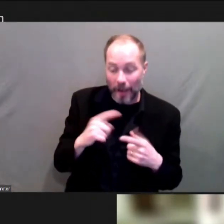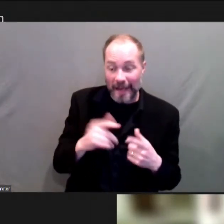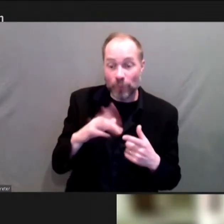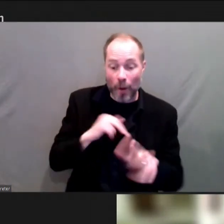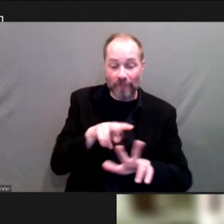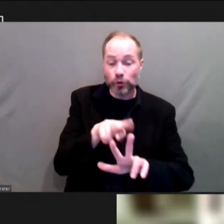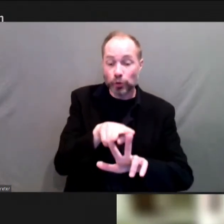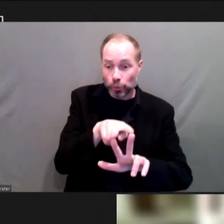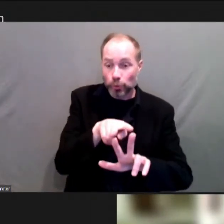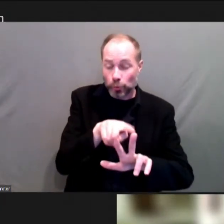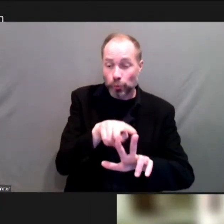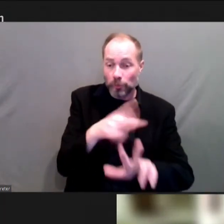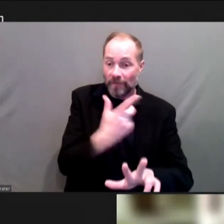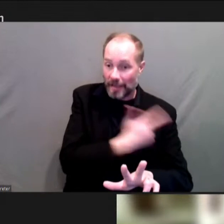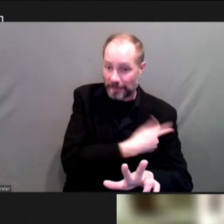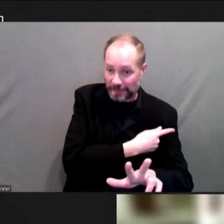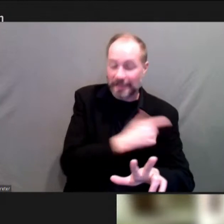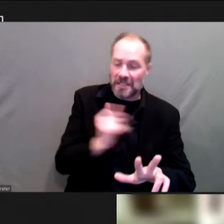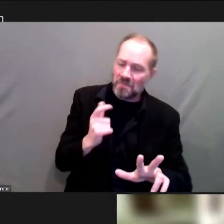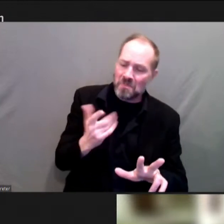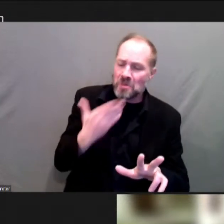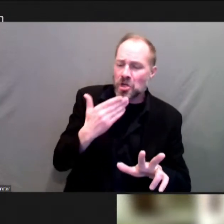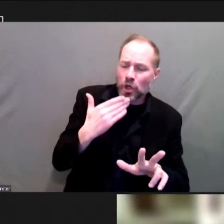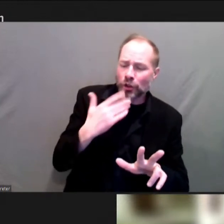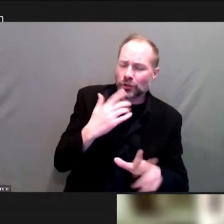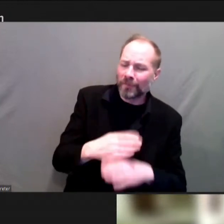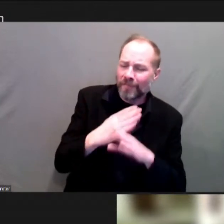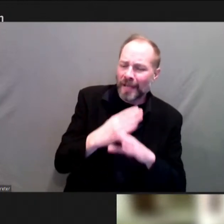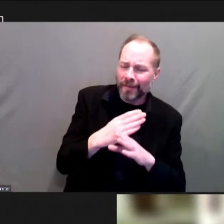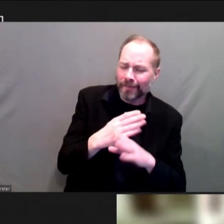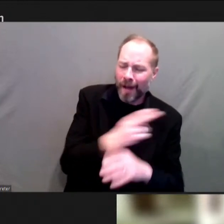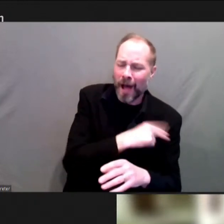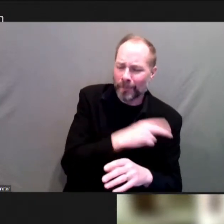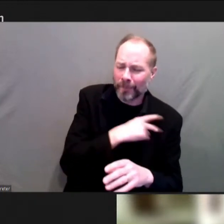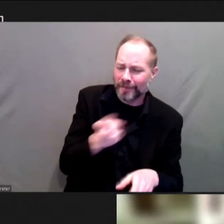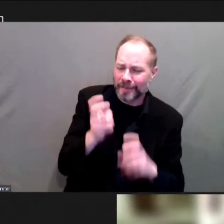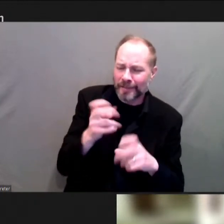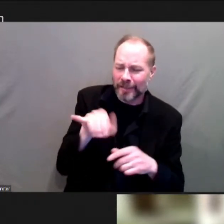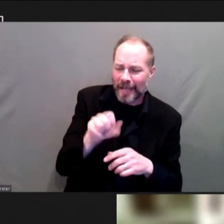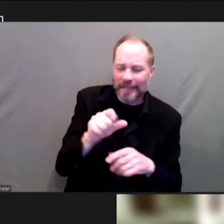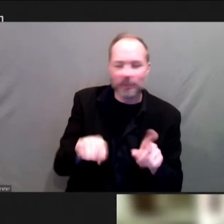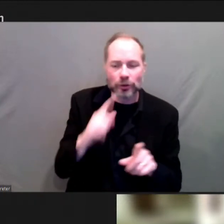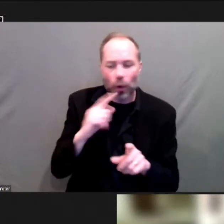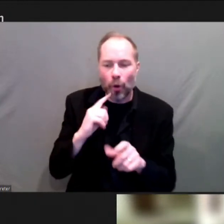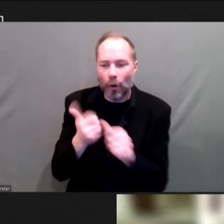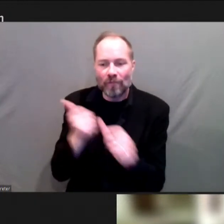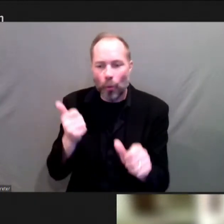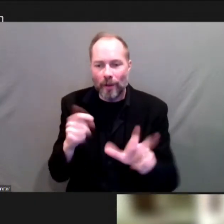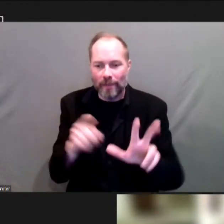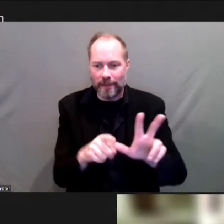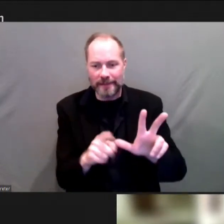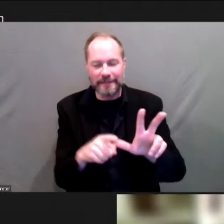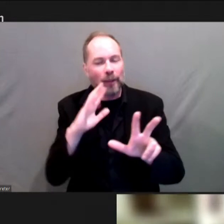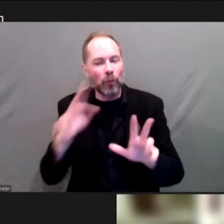also fairly effective at preventing hospitalization, but don't put off getting that booster dose. It provides additional protection against Omicron. If you haven't